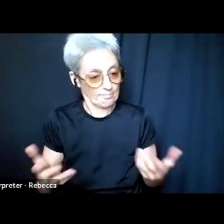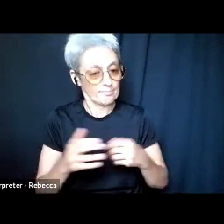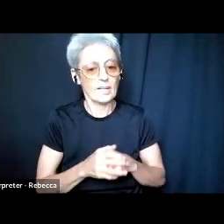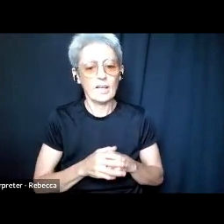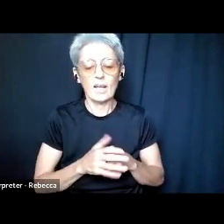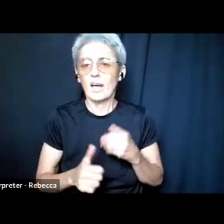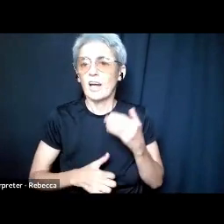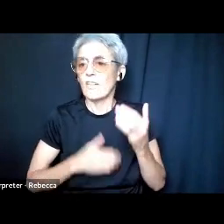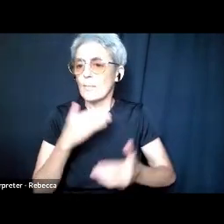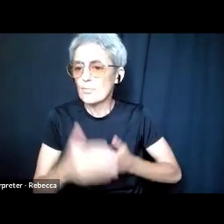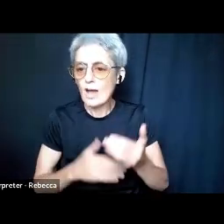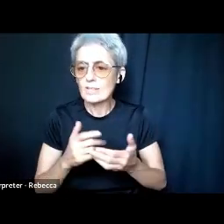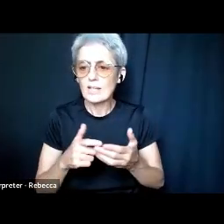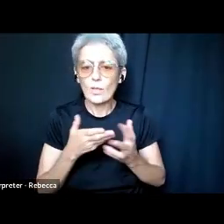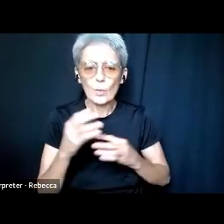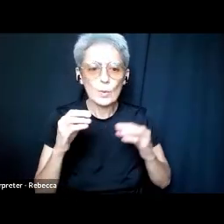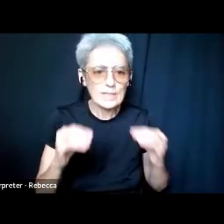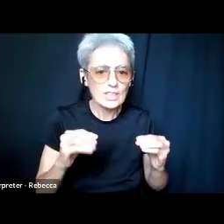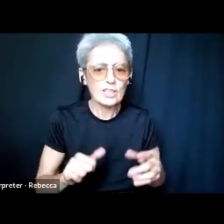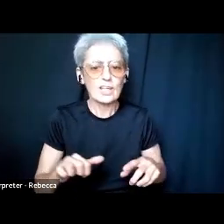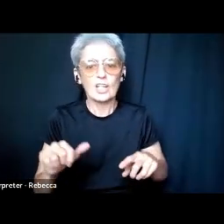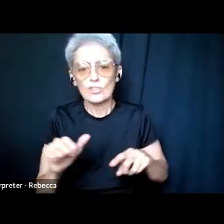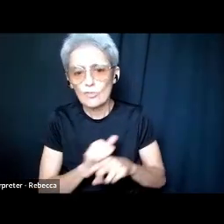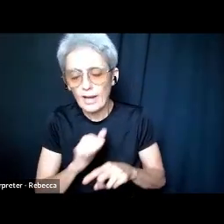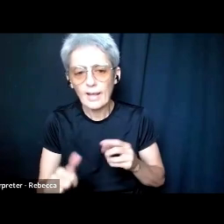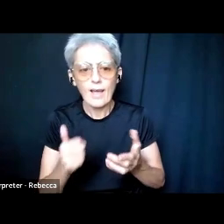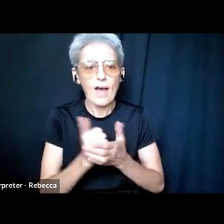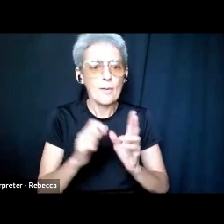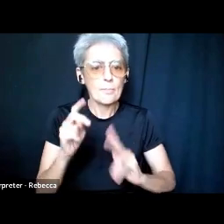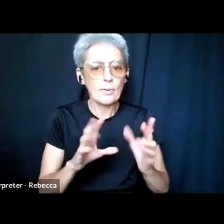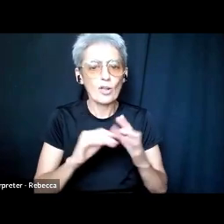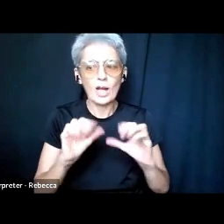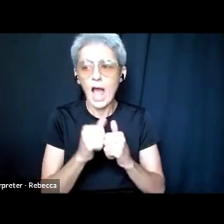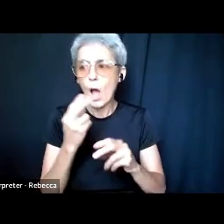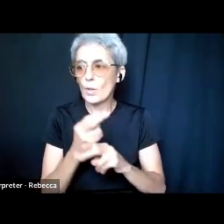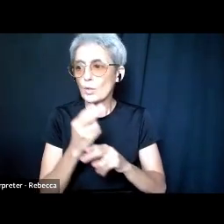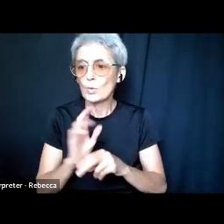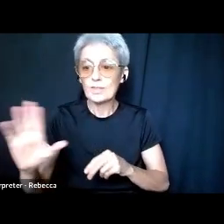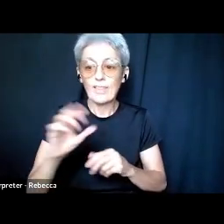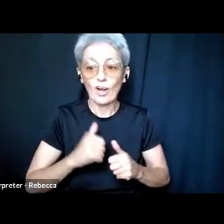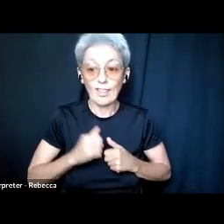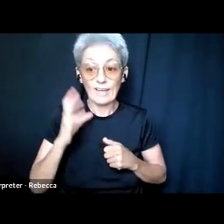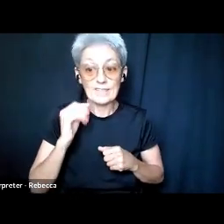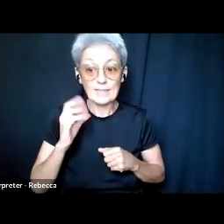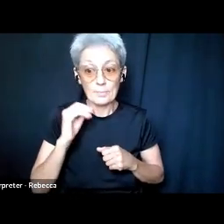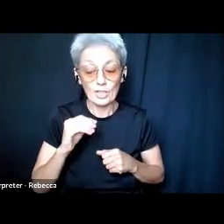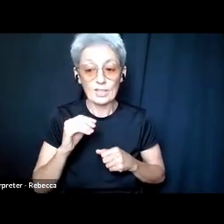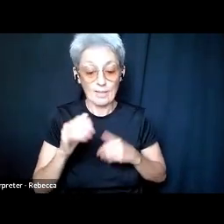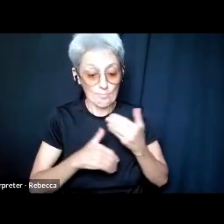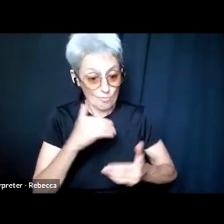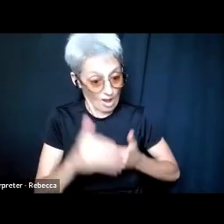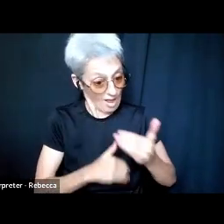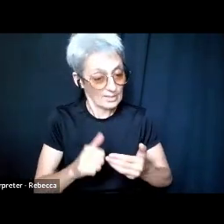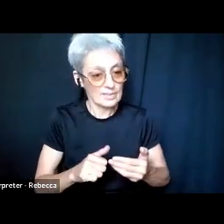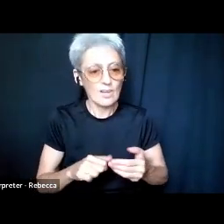and training and helping people learn how to use their lived experience is helping them learn how